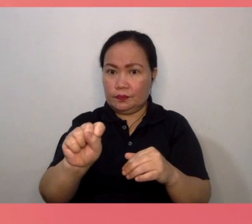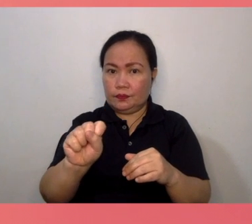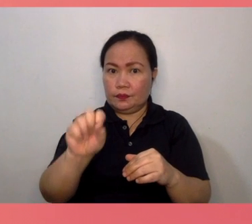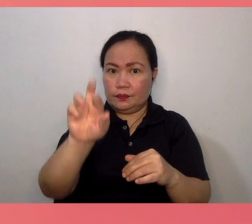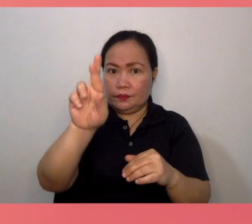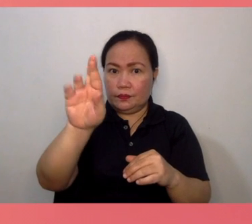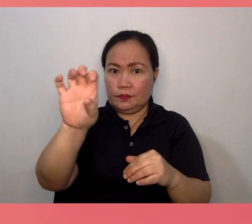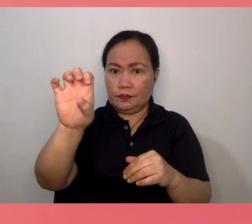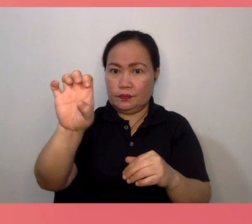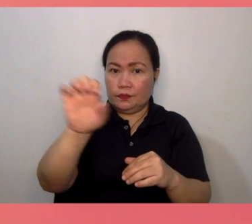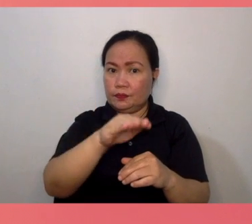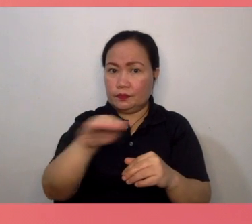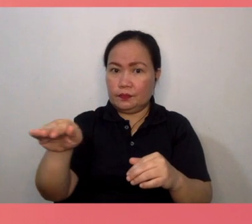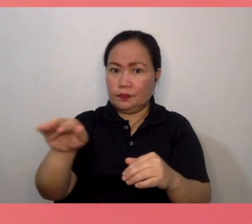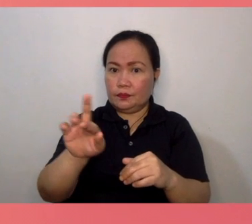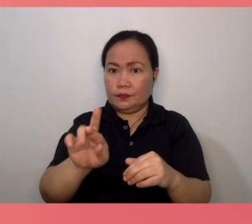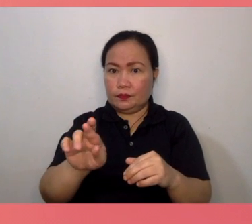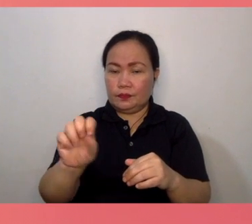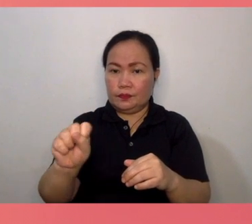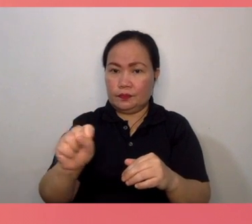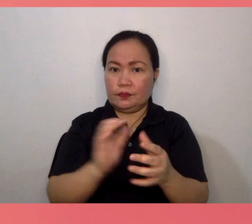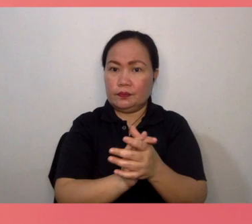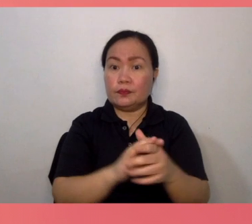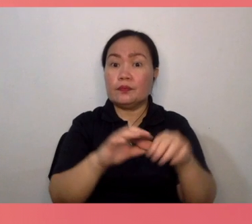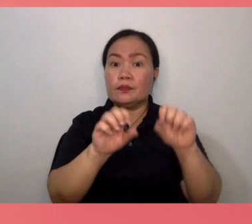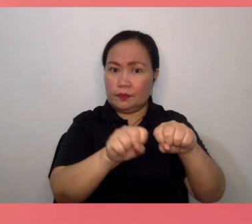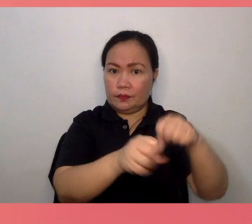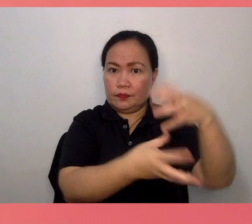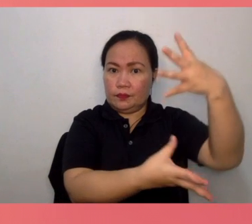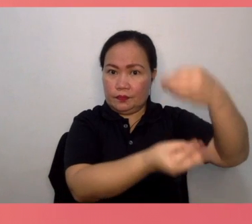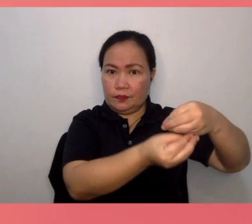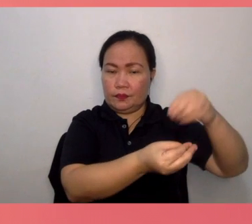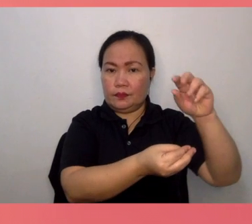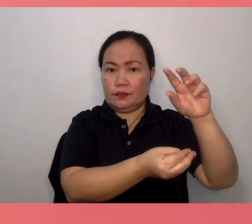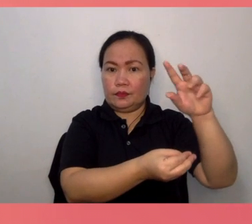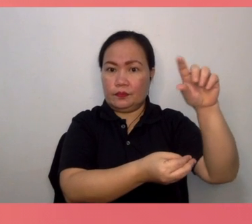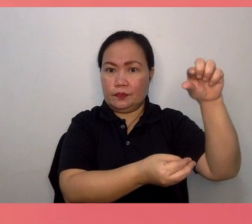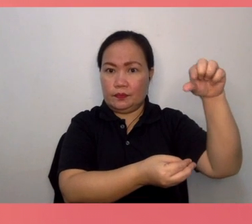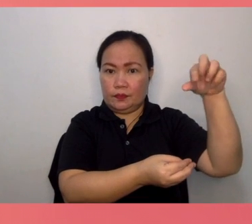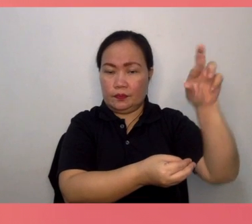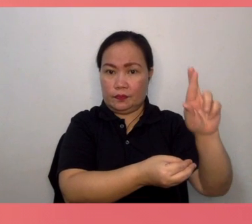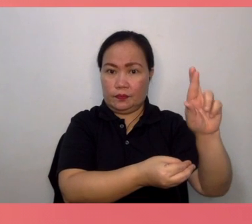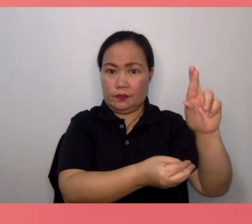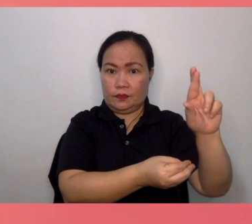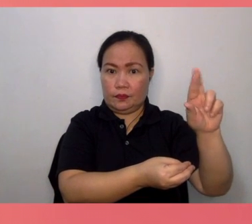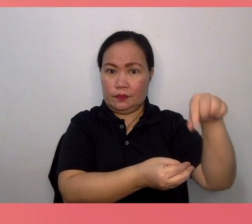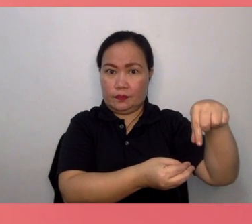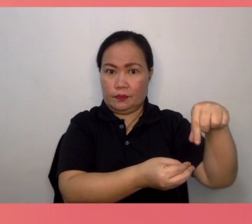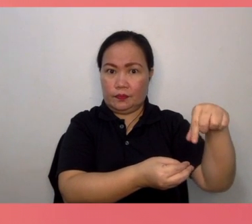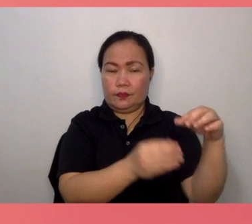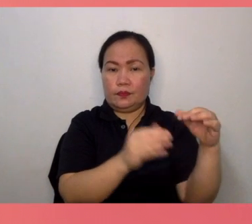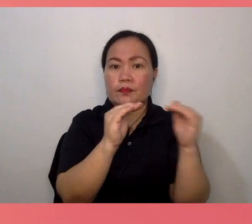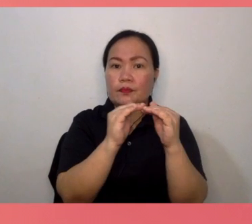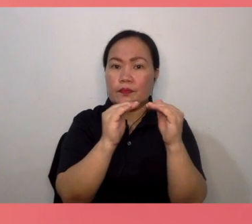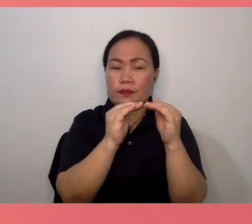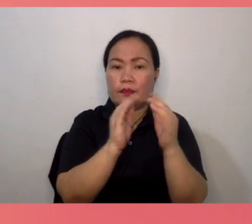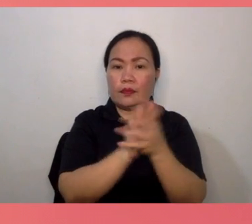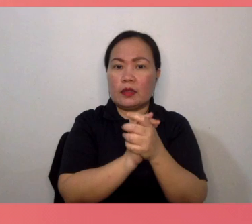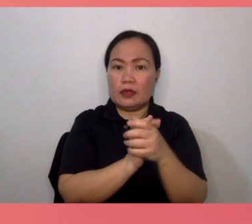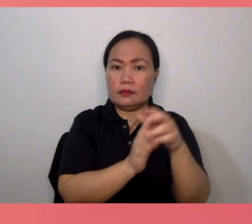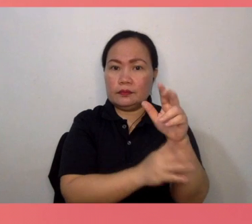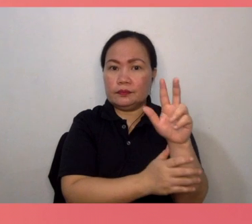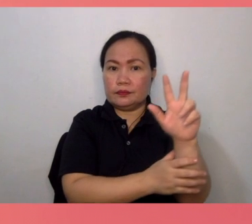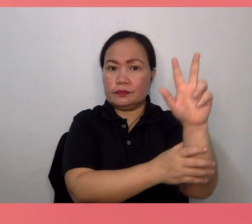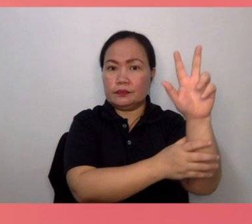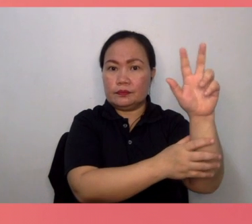Yung RQ natin, makukuha natin dahil pwede natin itong i-add. Okay? So, we have this proportion. So,